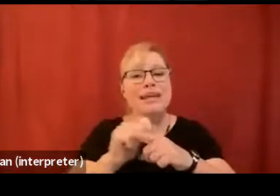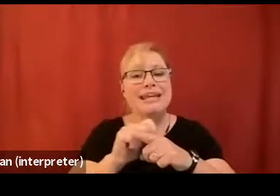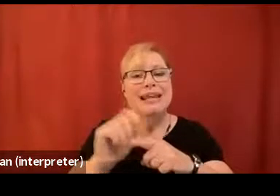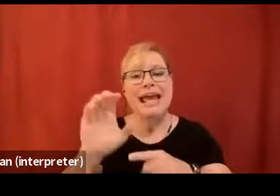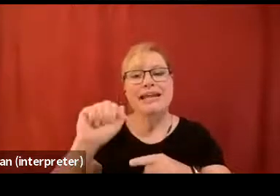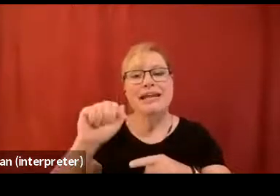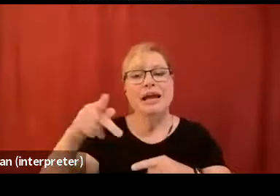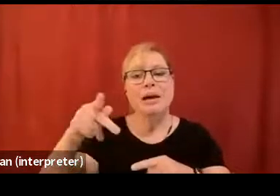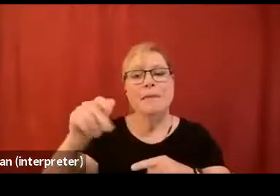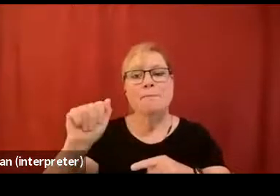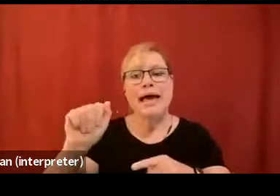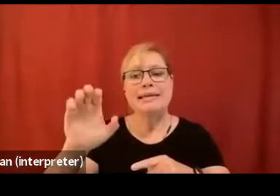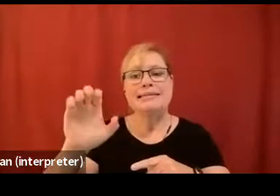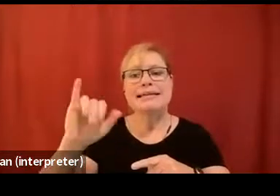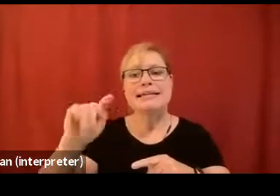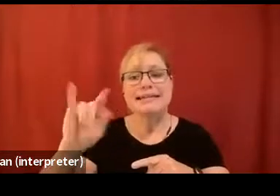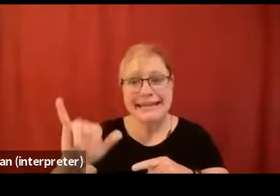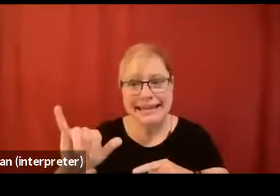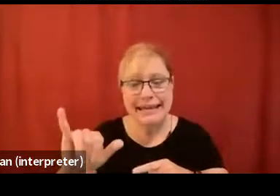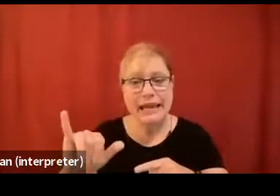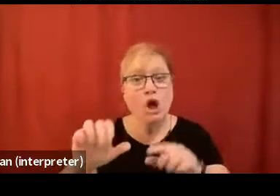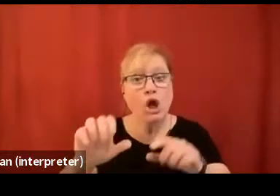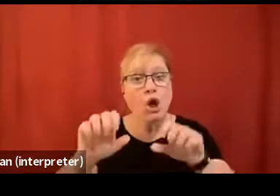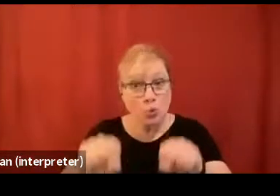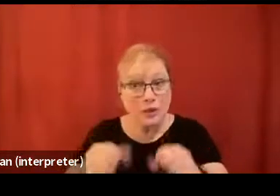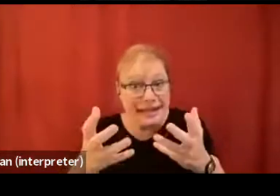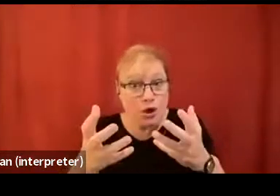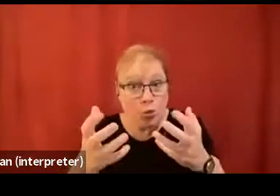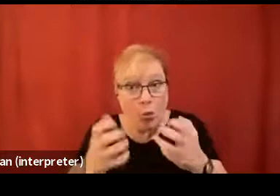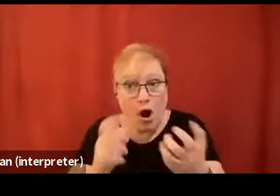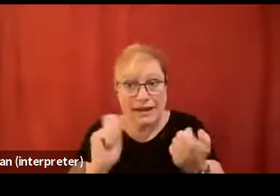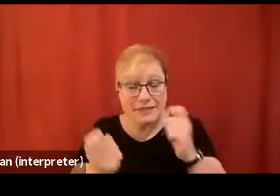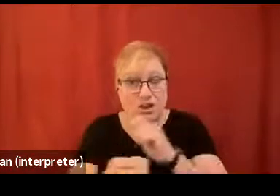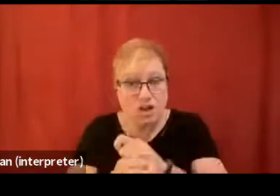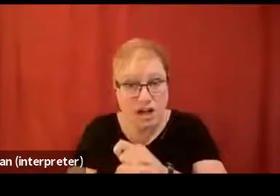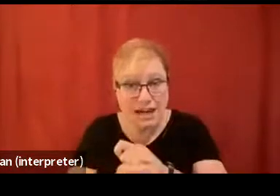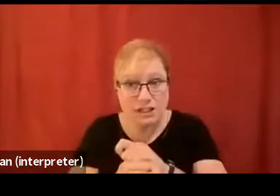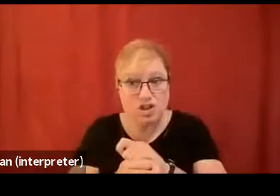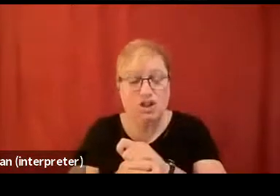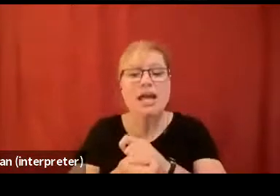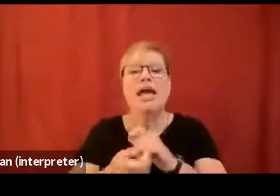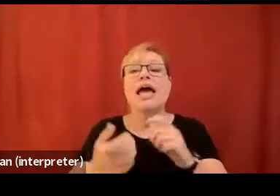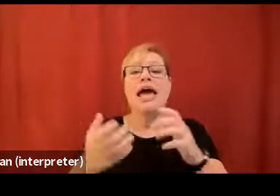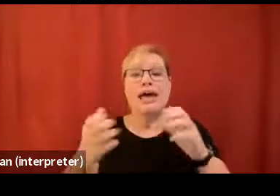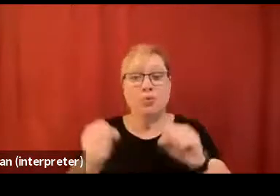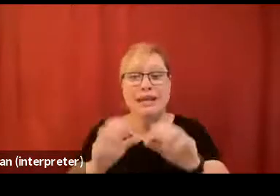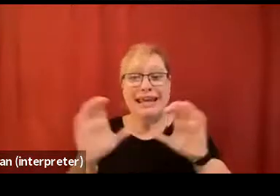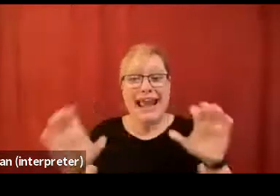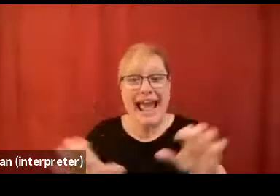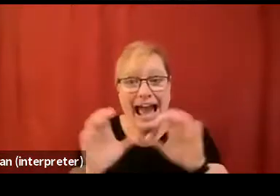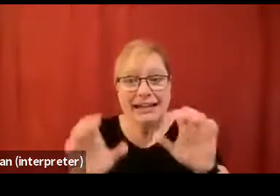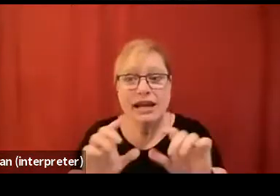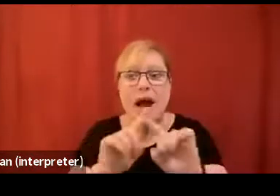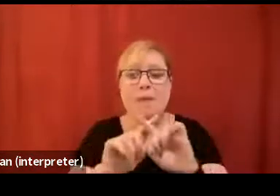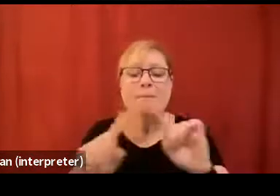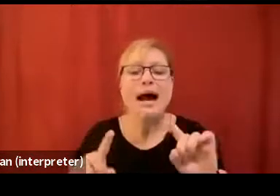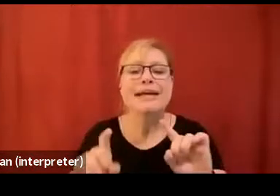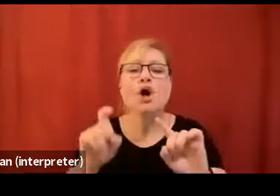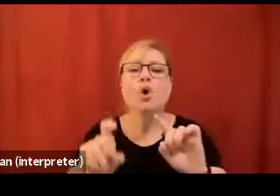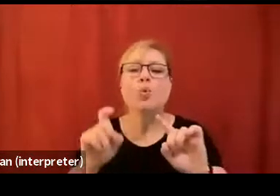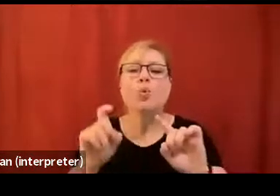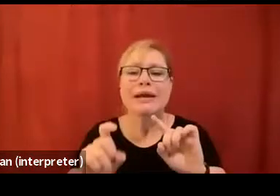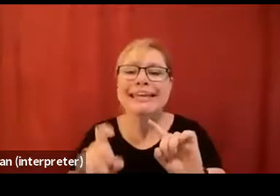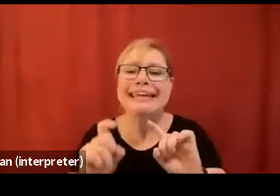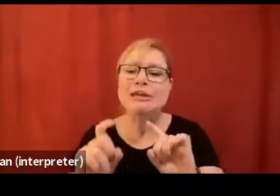We can want the change, we can have the voice, and our voices can become actions, but we also need to be able to build the capacity of the